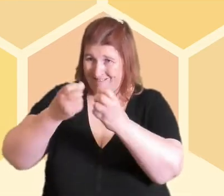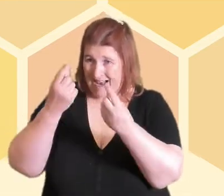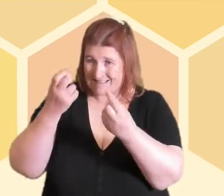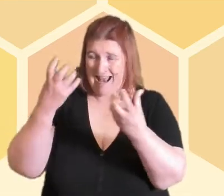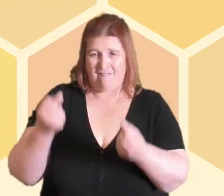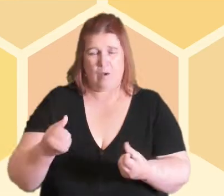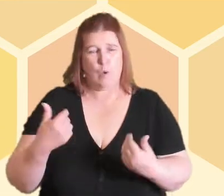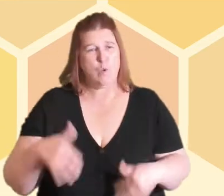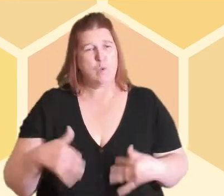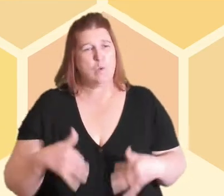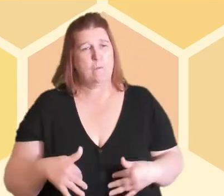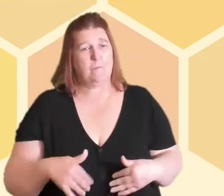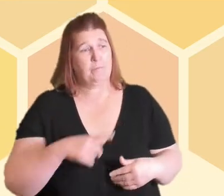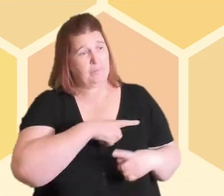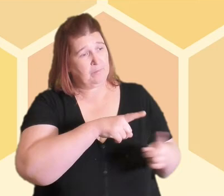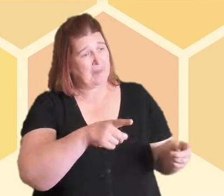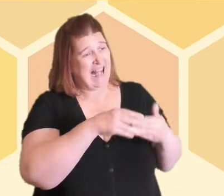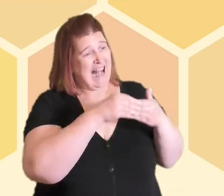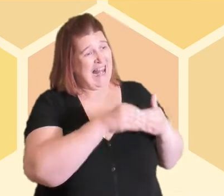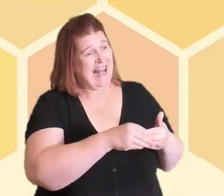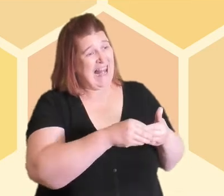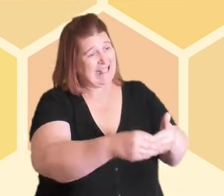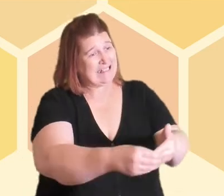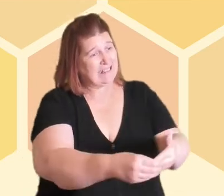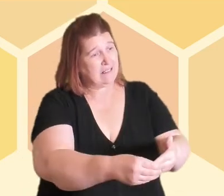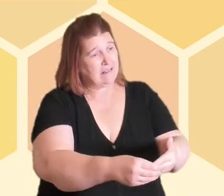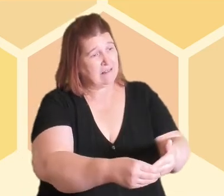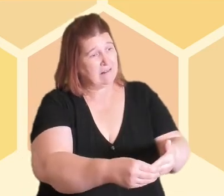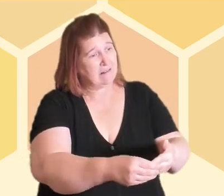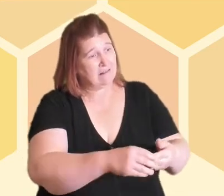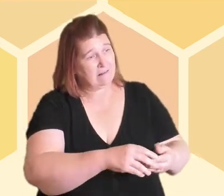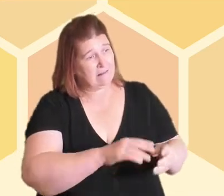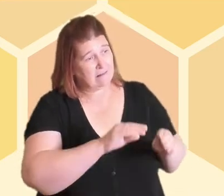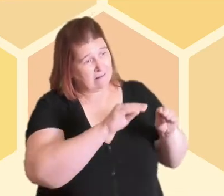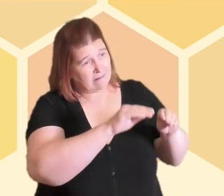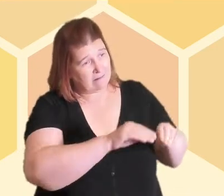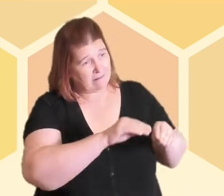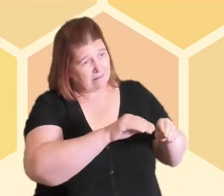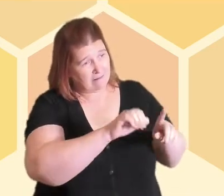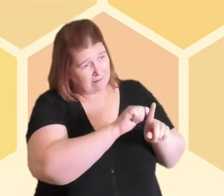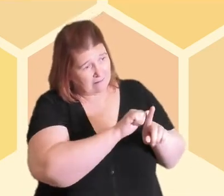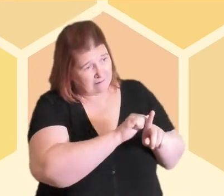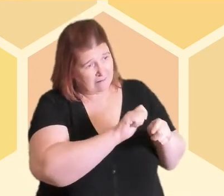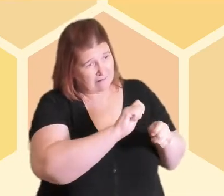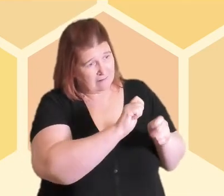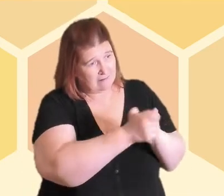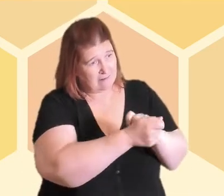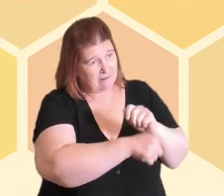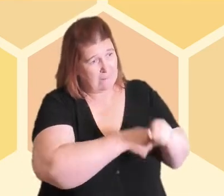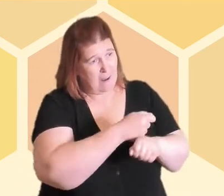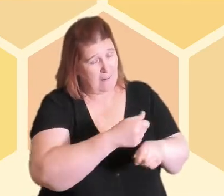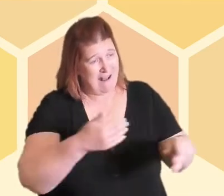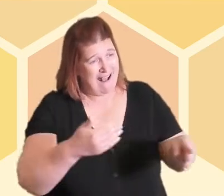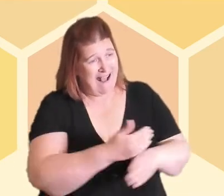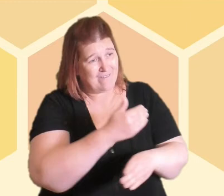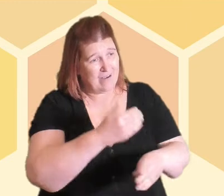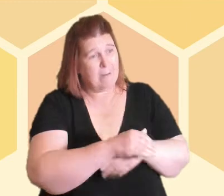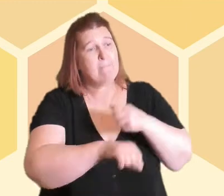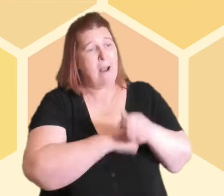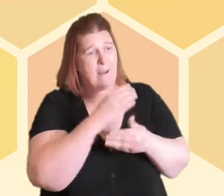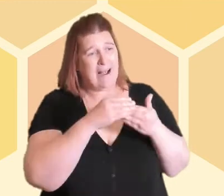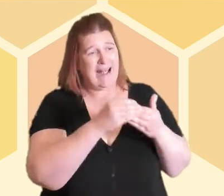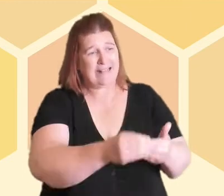because leaders are made and not born. They are made by hard effort, which is